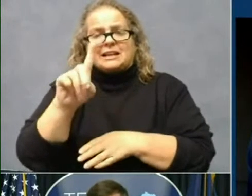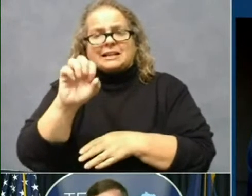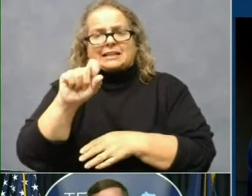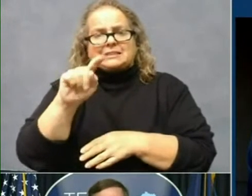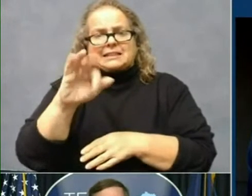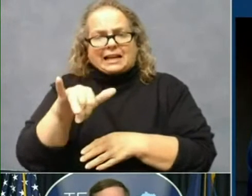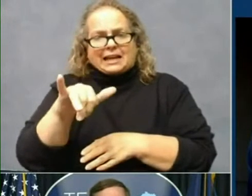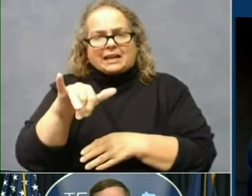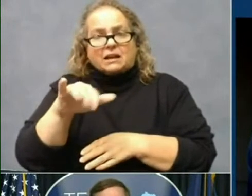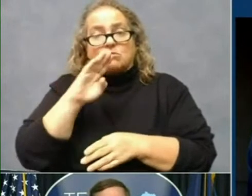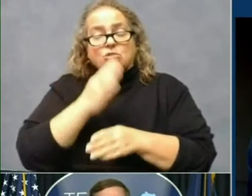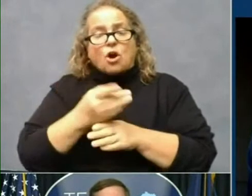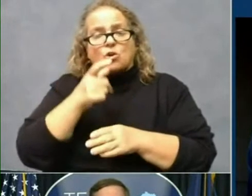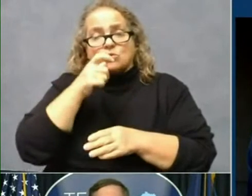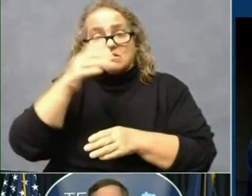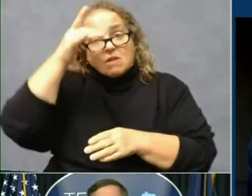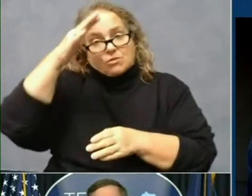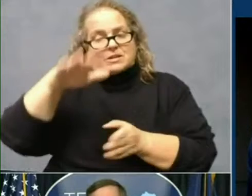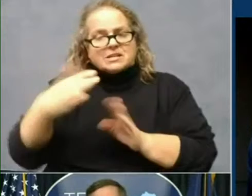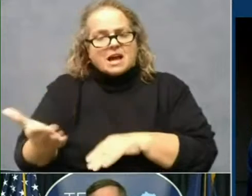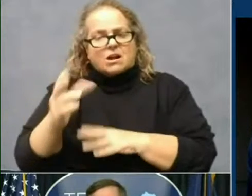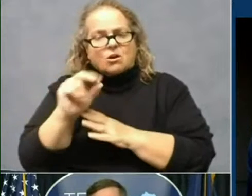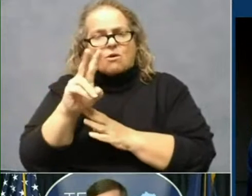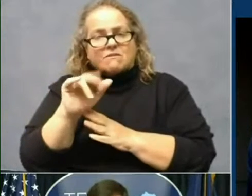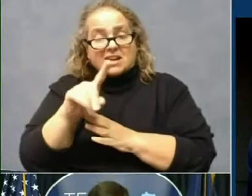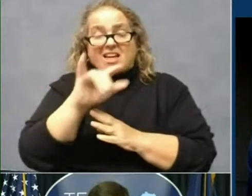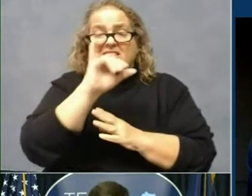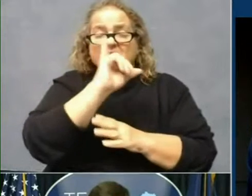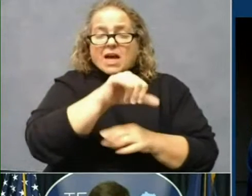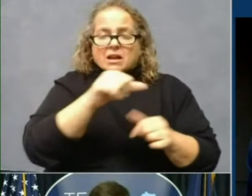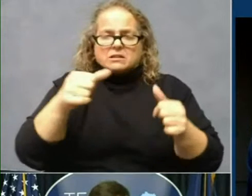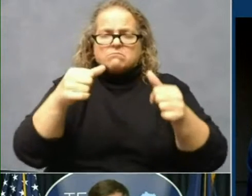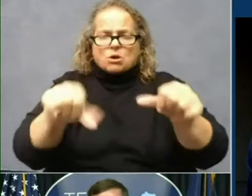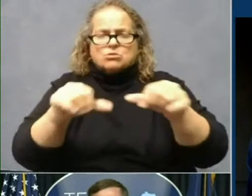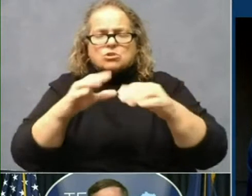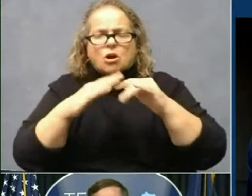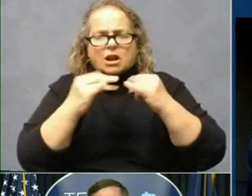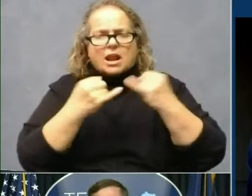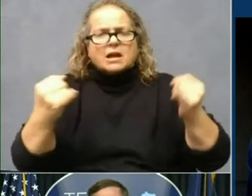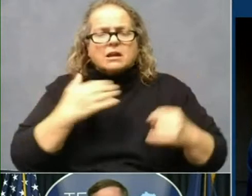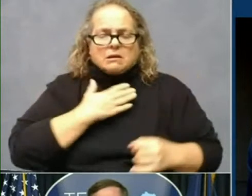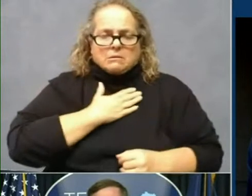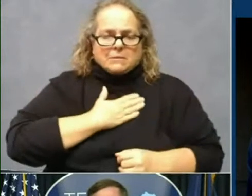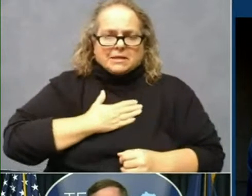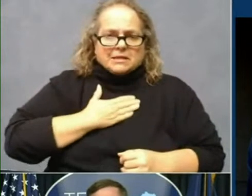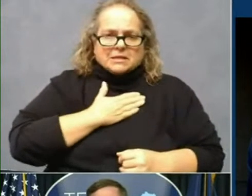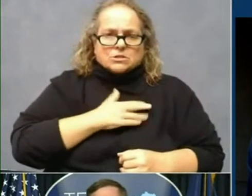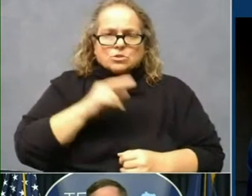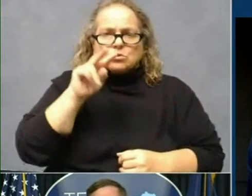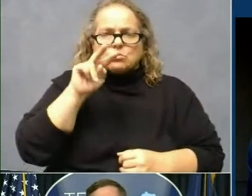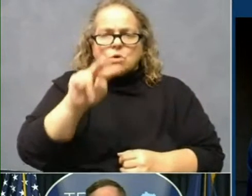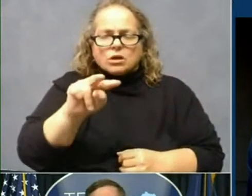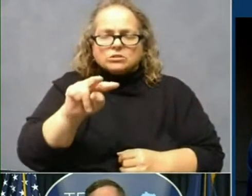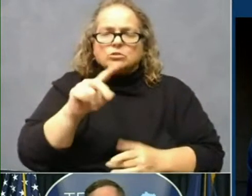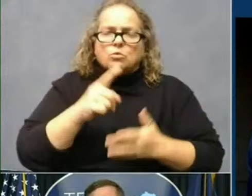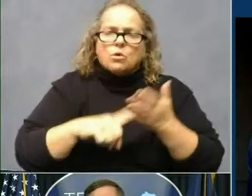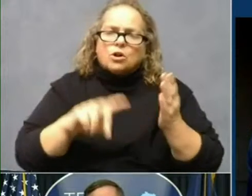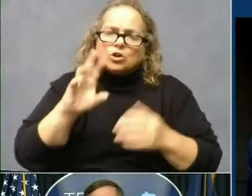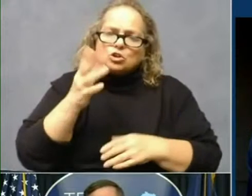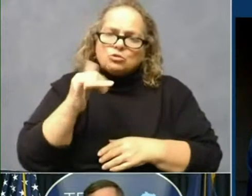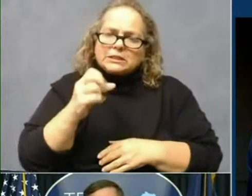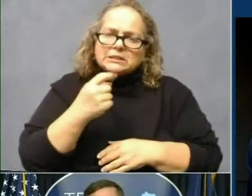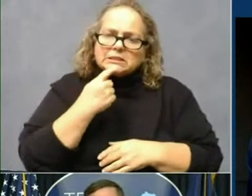This is posted online, and I'd really like you to watch Chris's words, talking about how much he loves